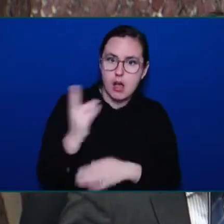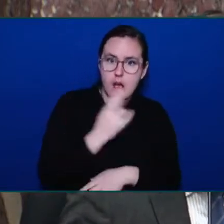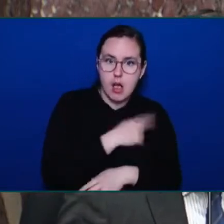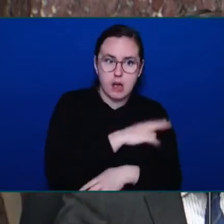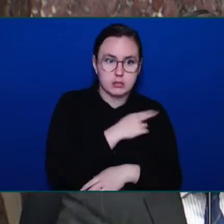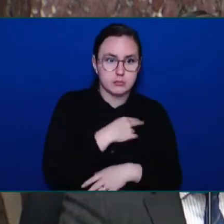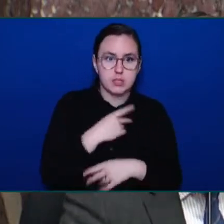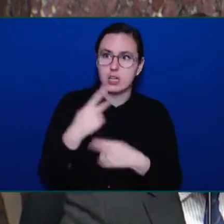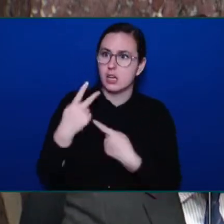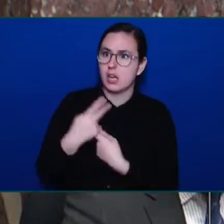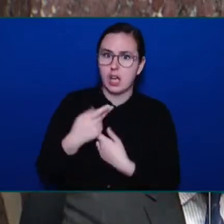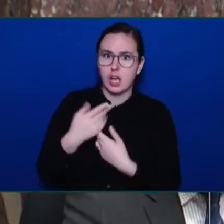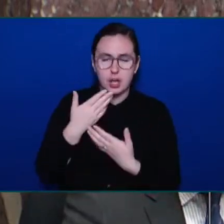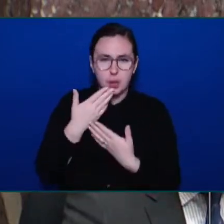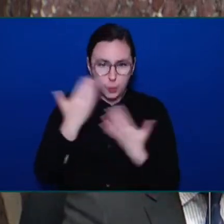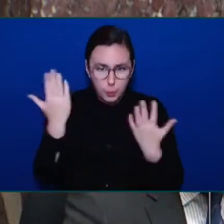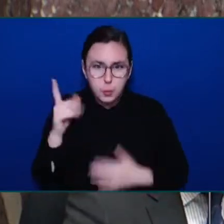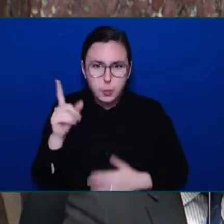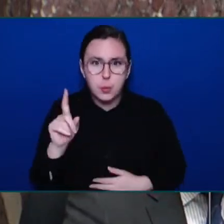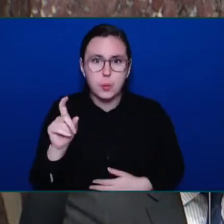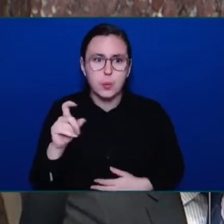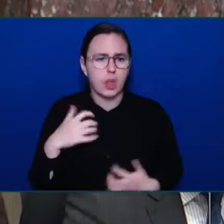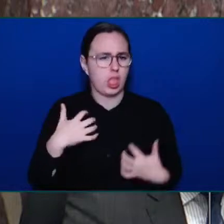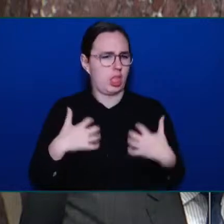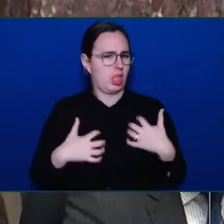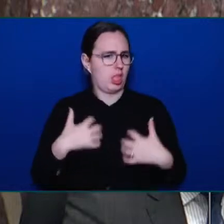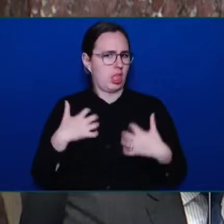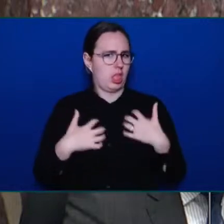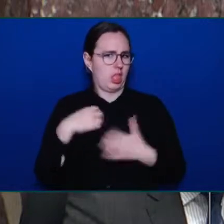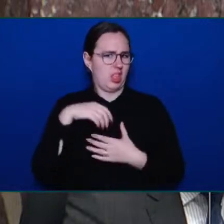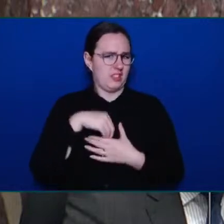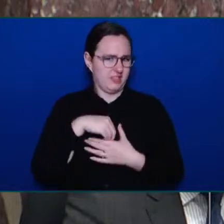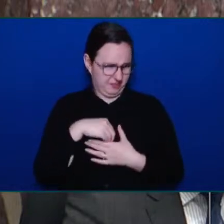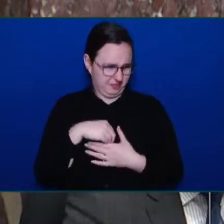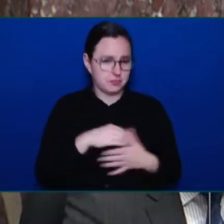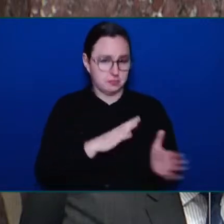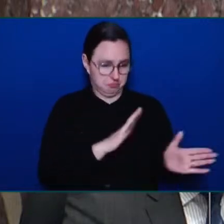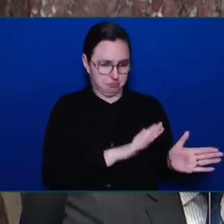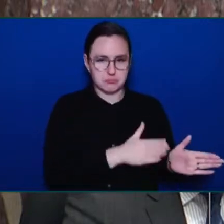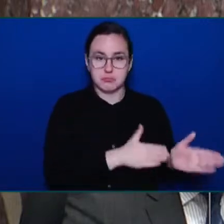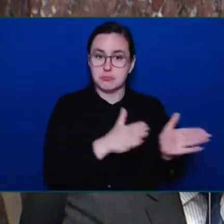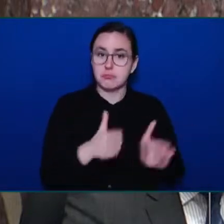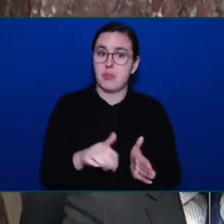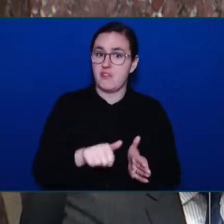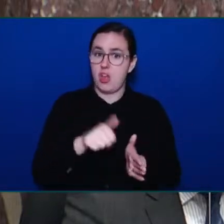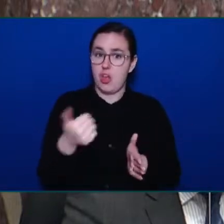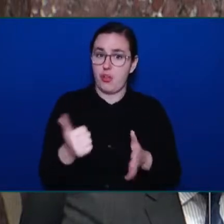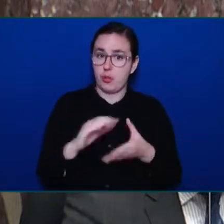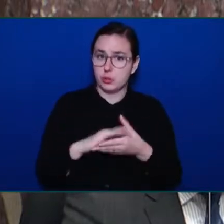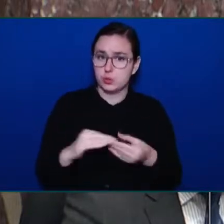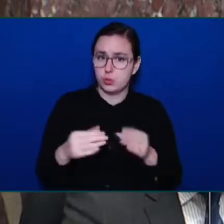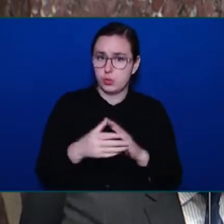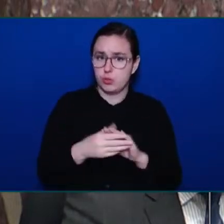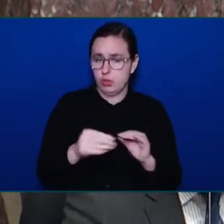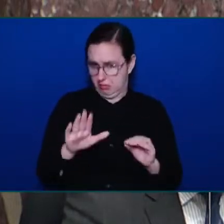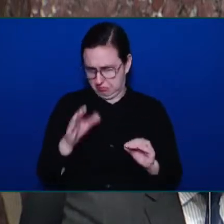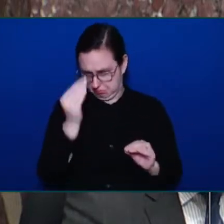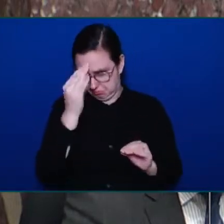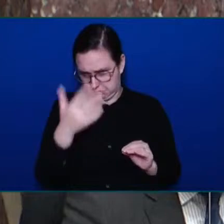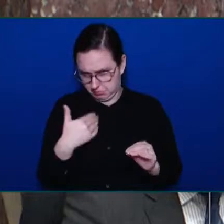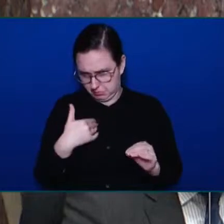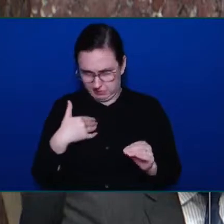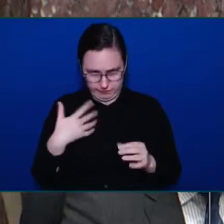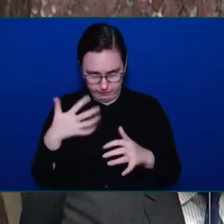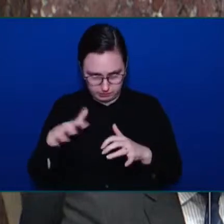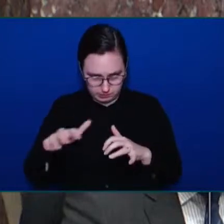I'll just share one other story of the many, many, many that I know the minister hears about too. Let's talk